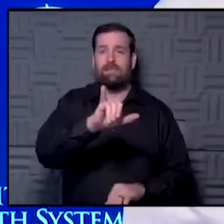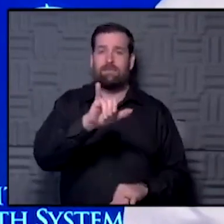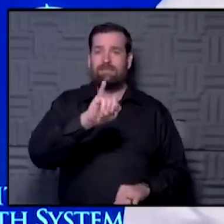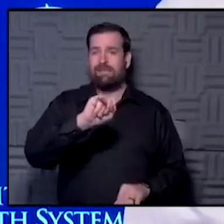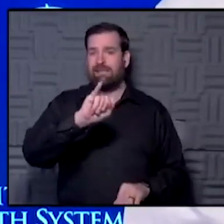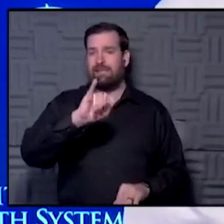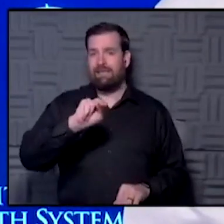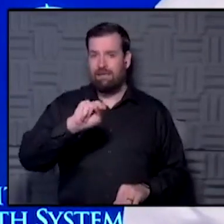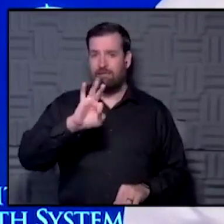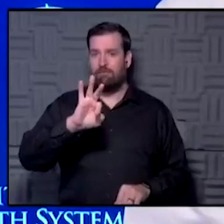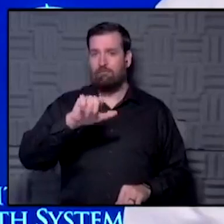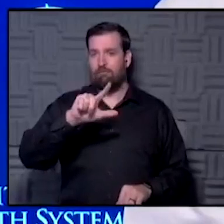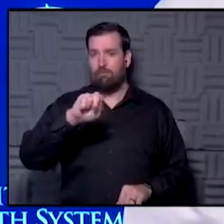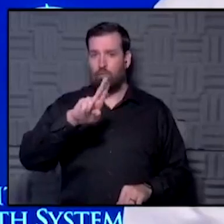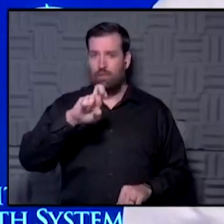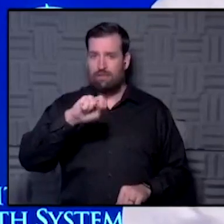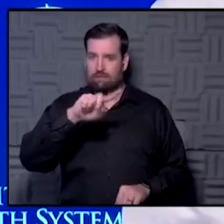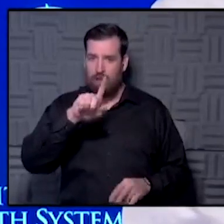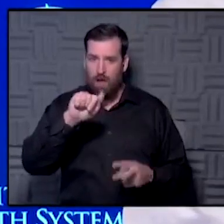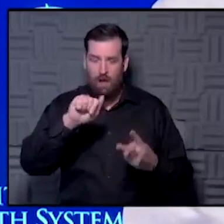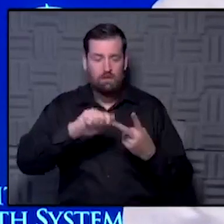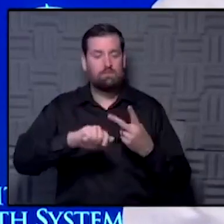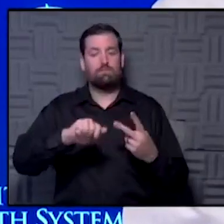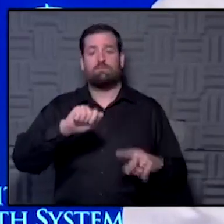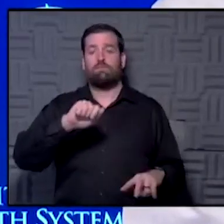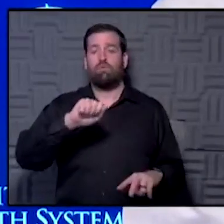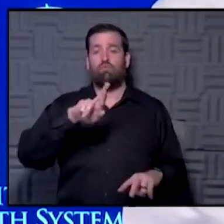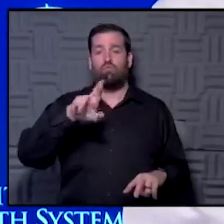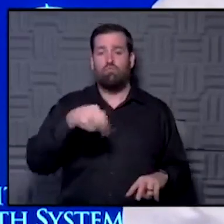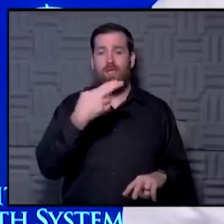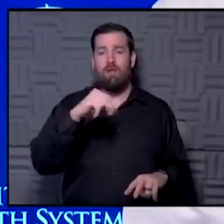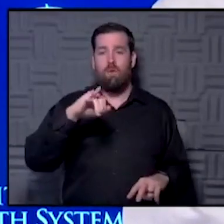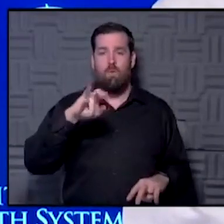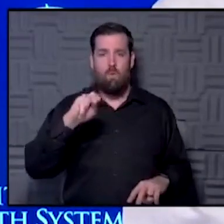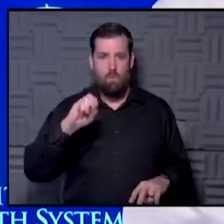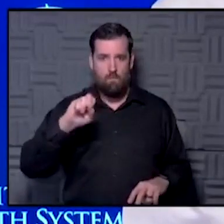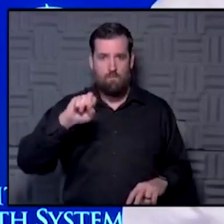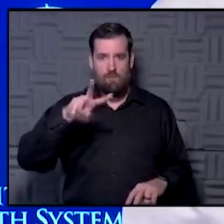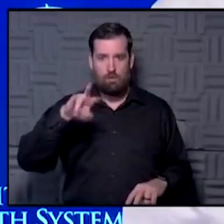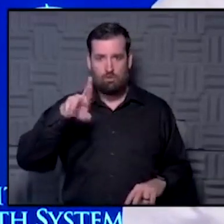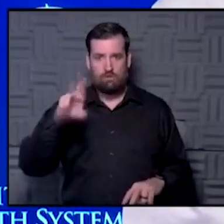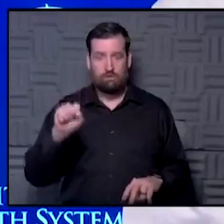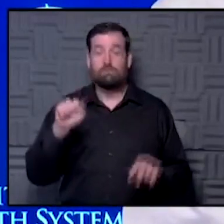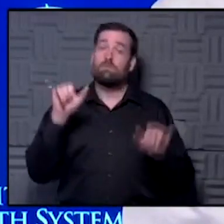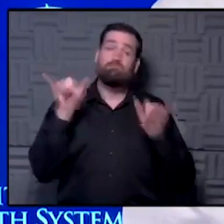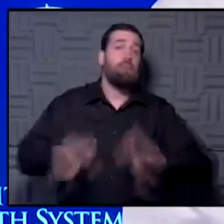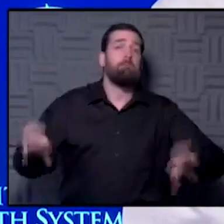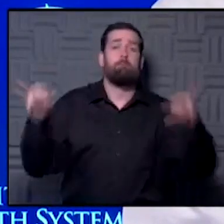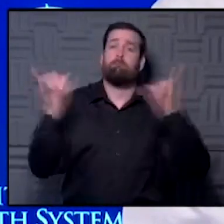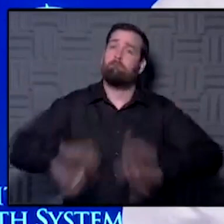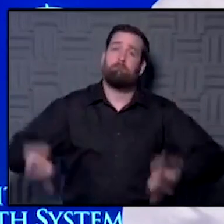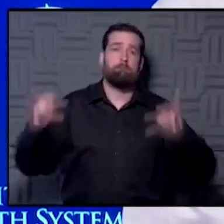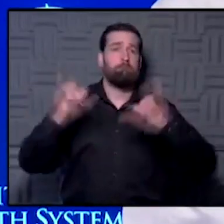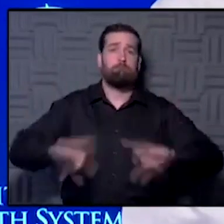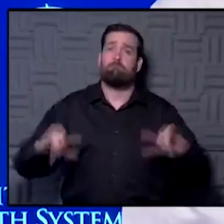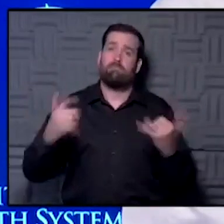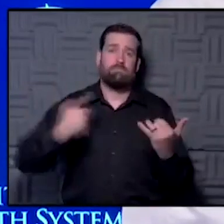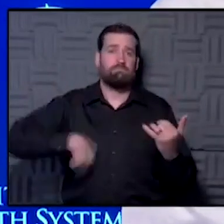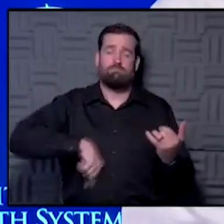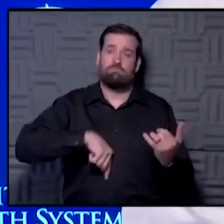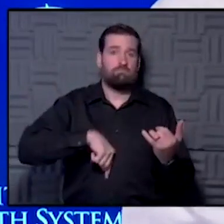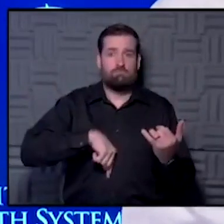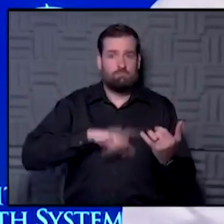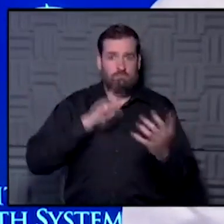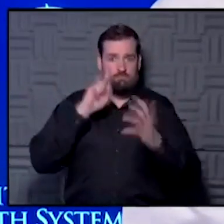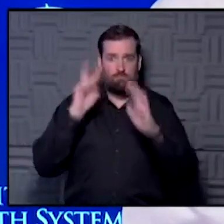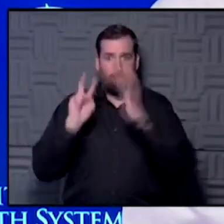the regular coronavirus or rhinovirus. And what we're seeing is that the pattern for coronavirus holds true just as we would have predicted it